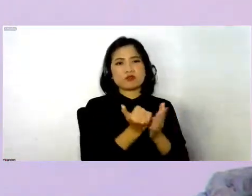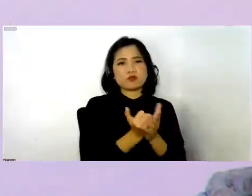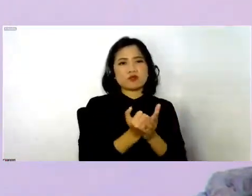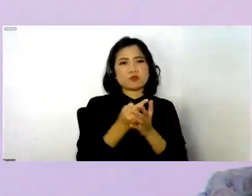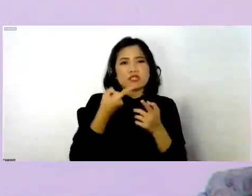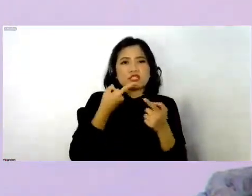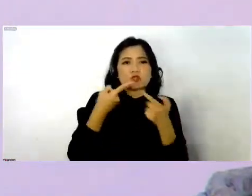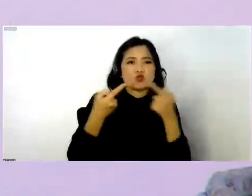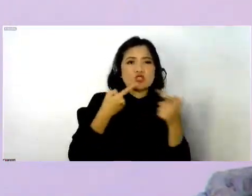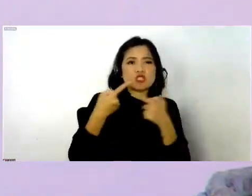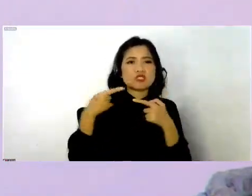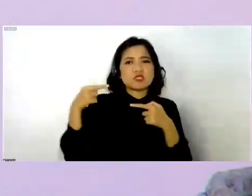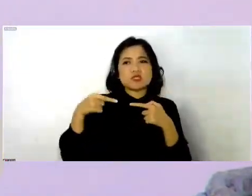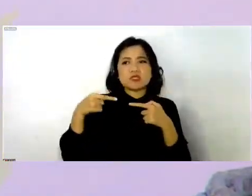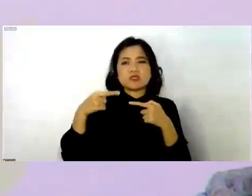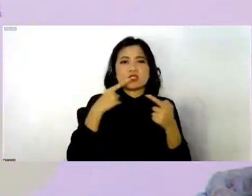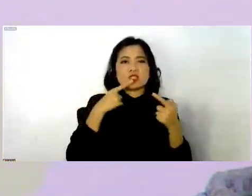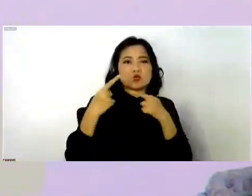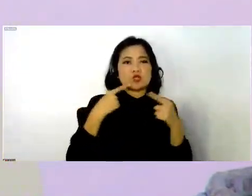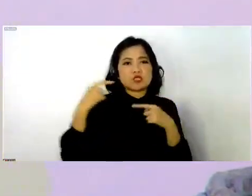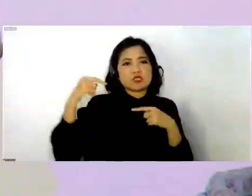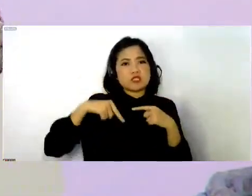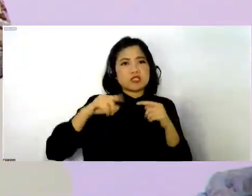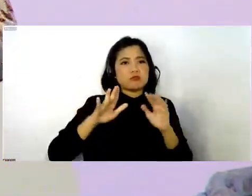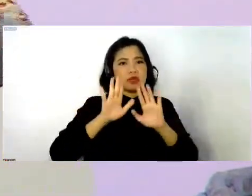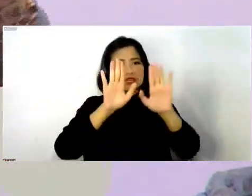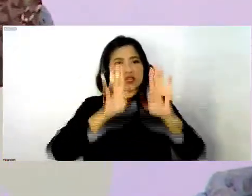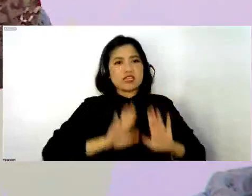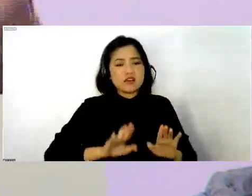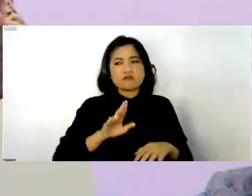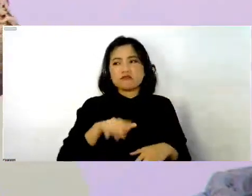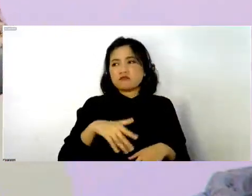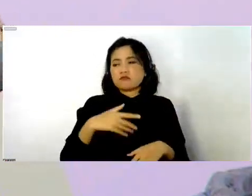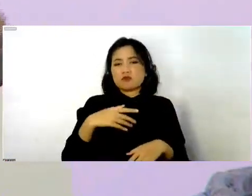basic infrastructure and basic services. And those 10